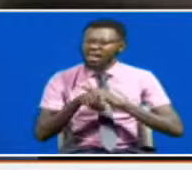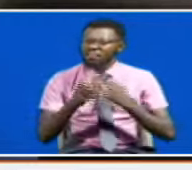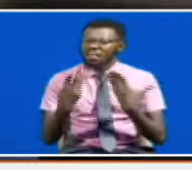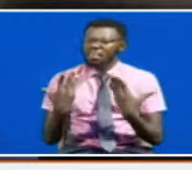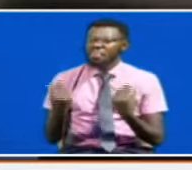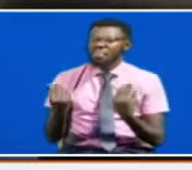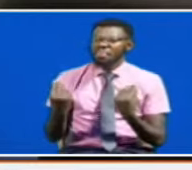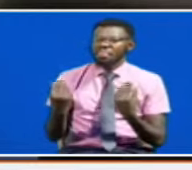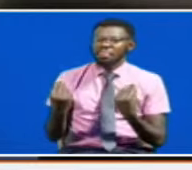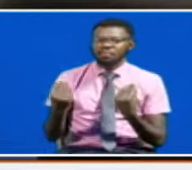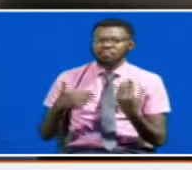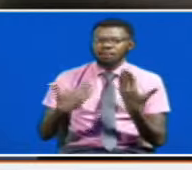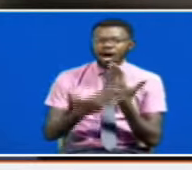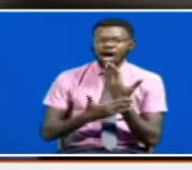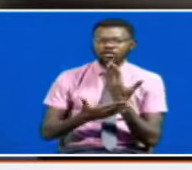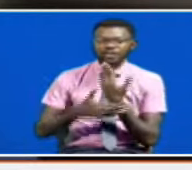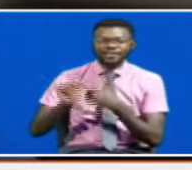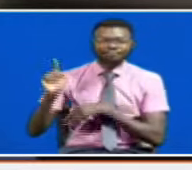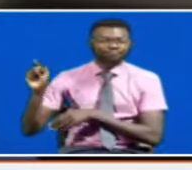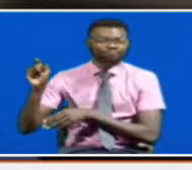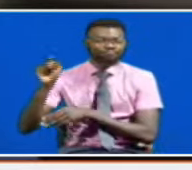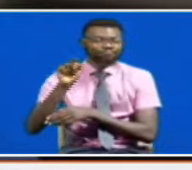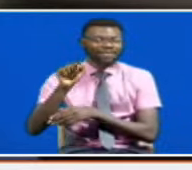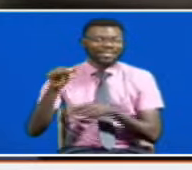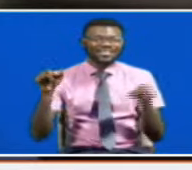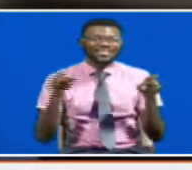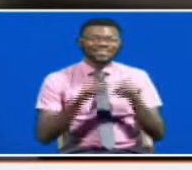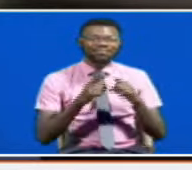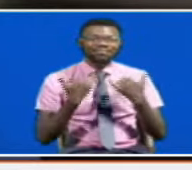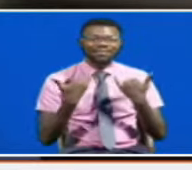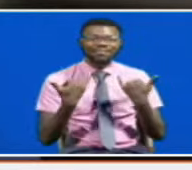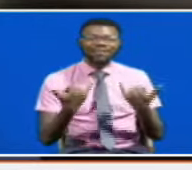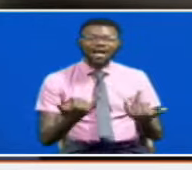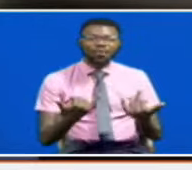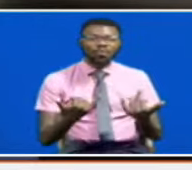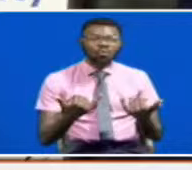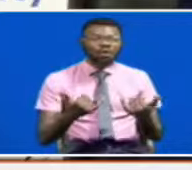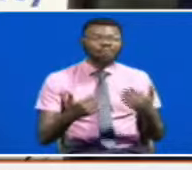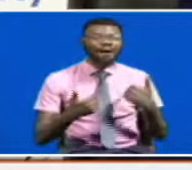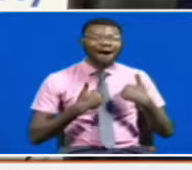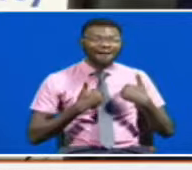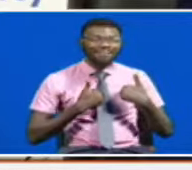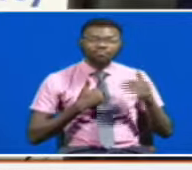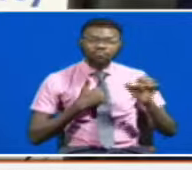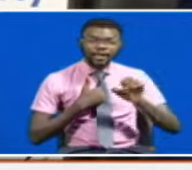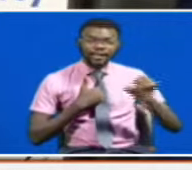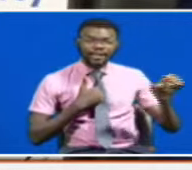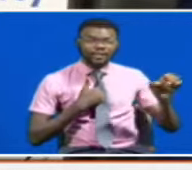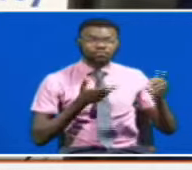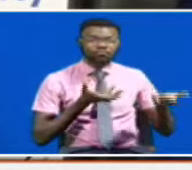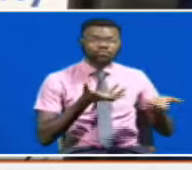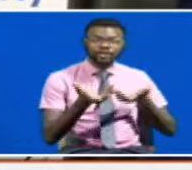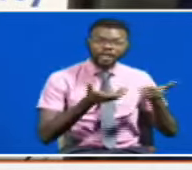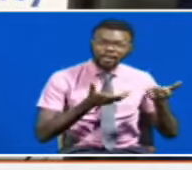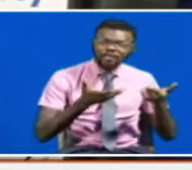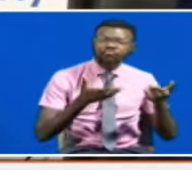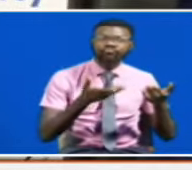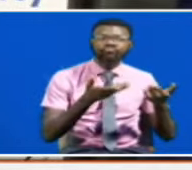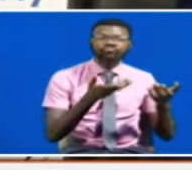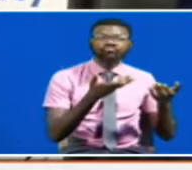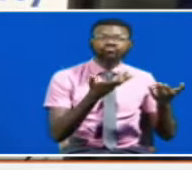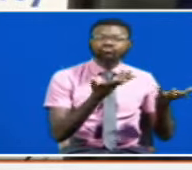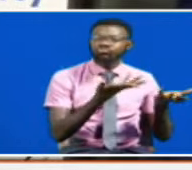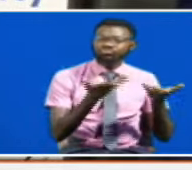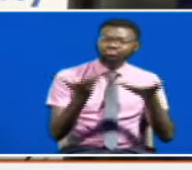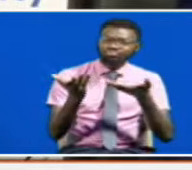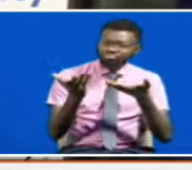countries, and that's why it's also facilitating illicit trade. In the north, the border